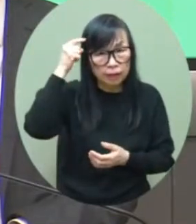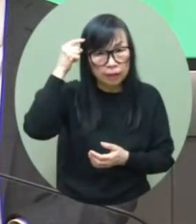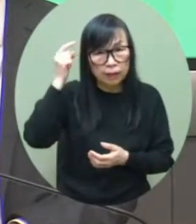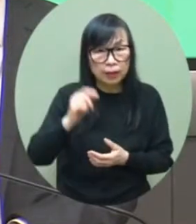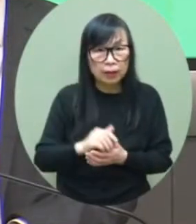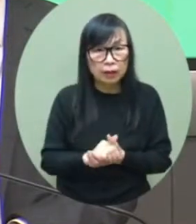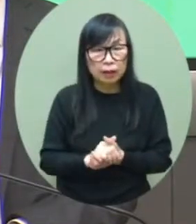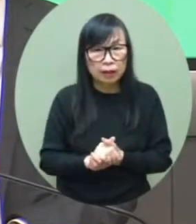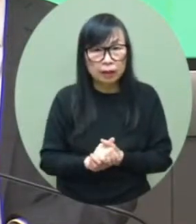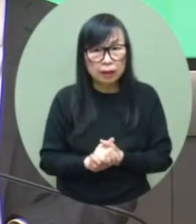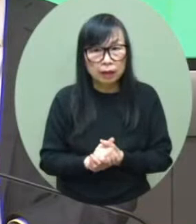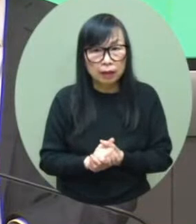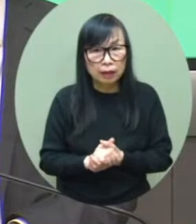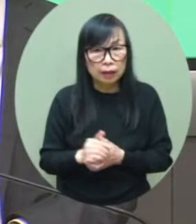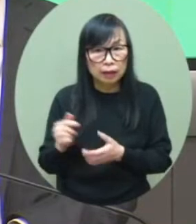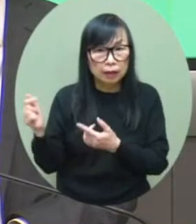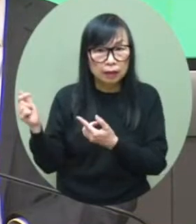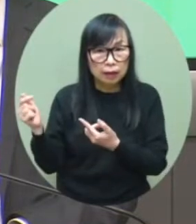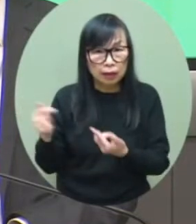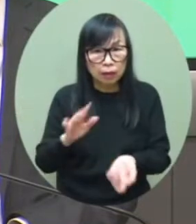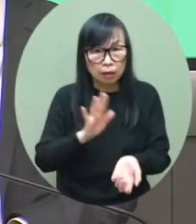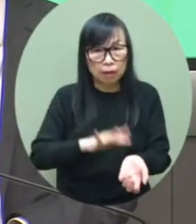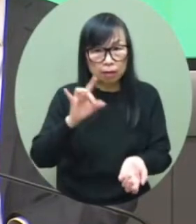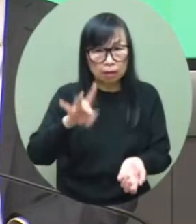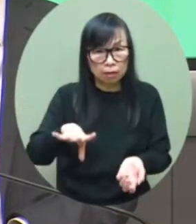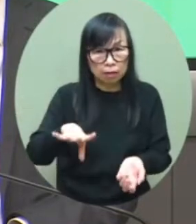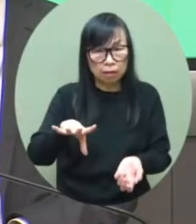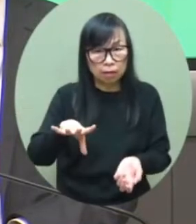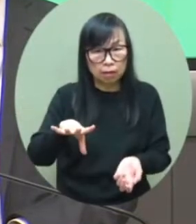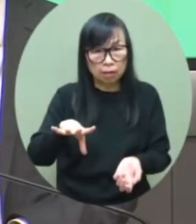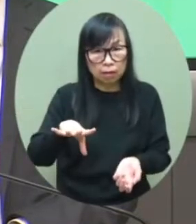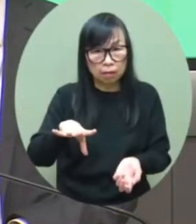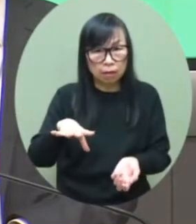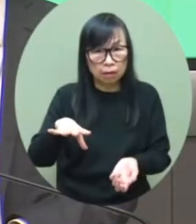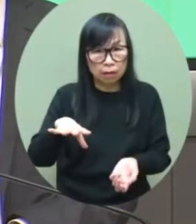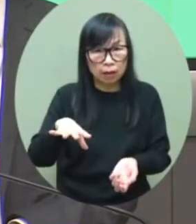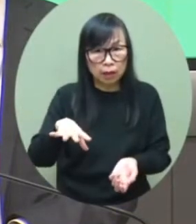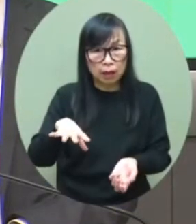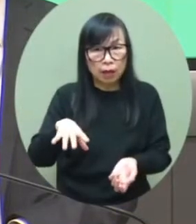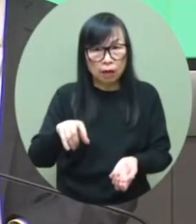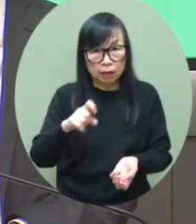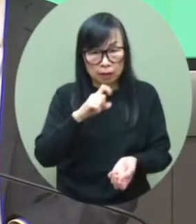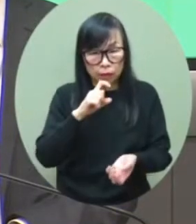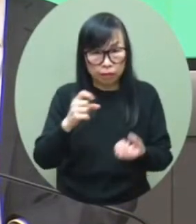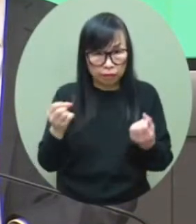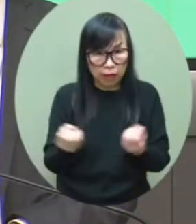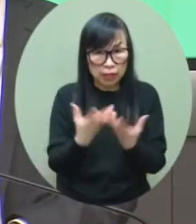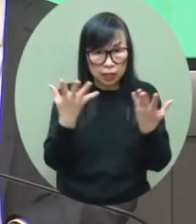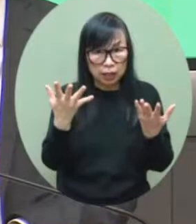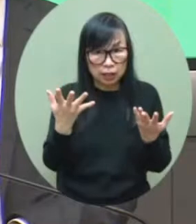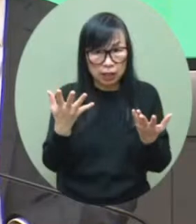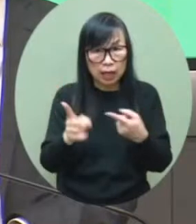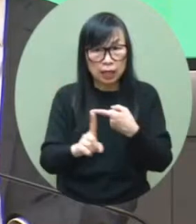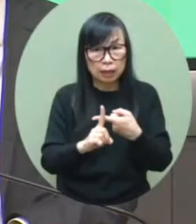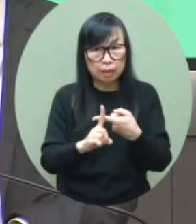risk being under control. We all know that virus is still with us,